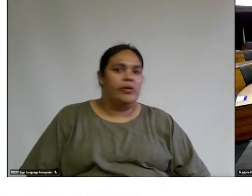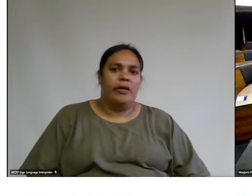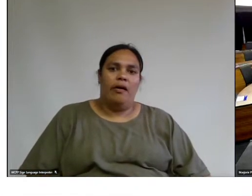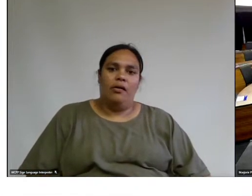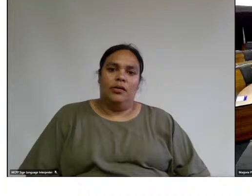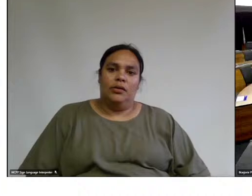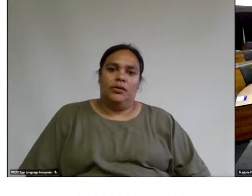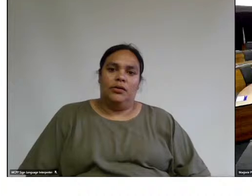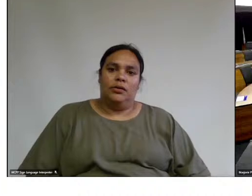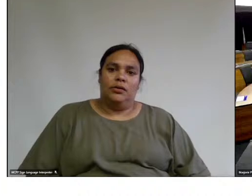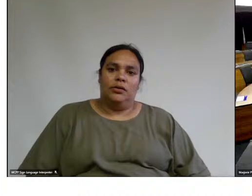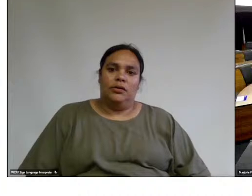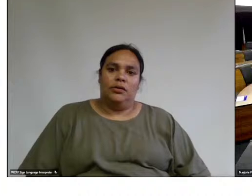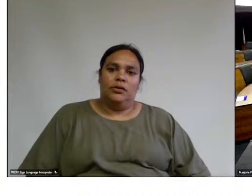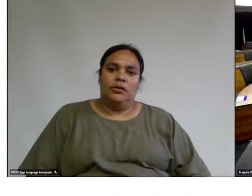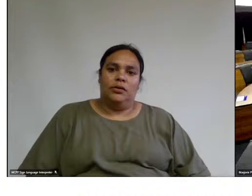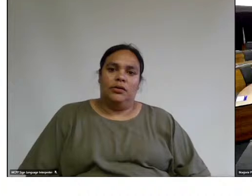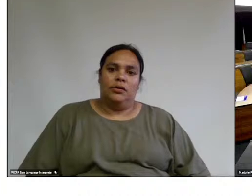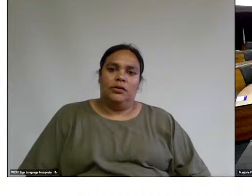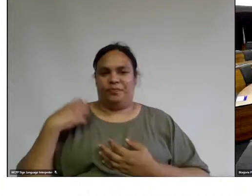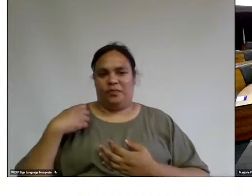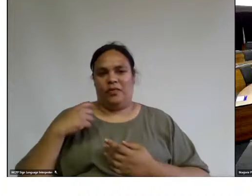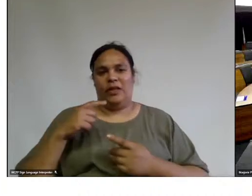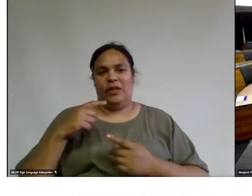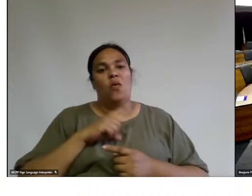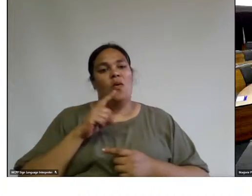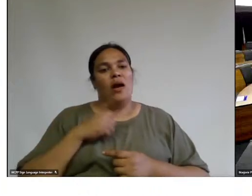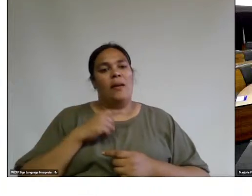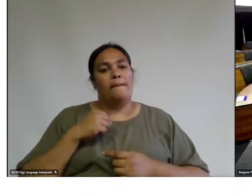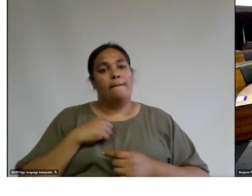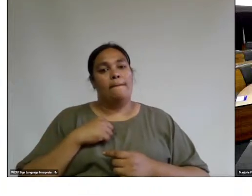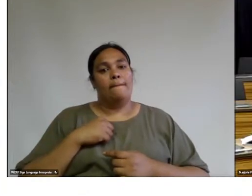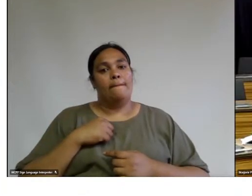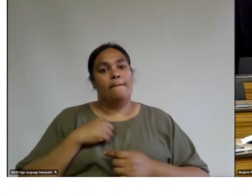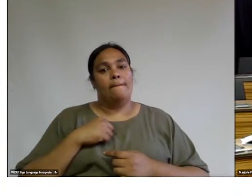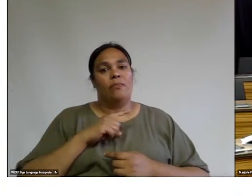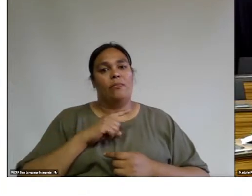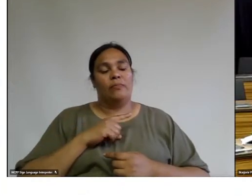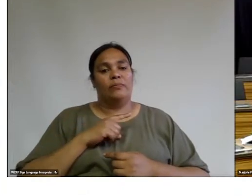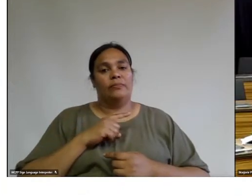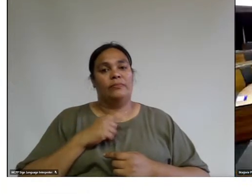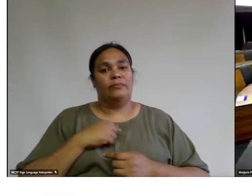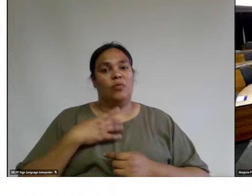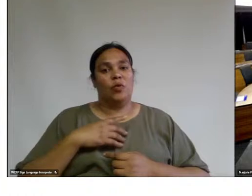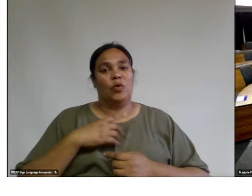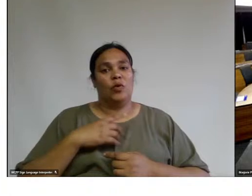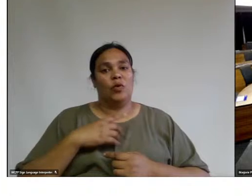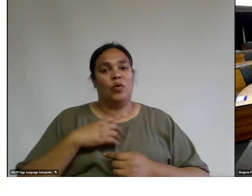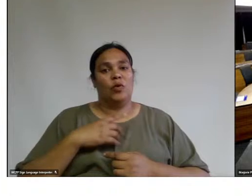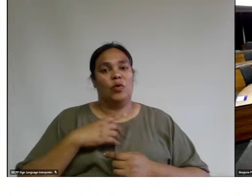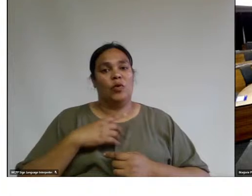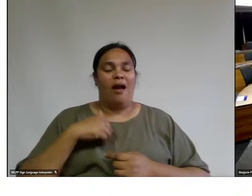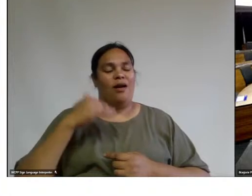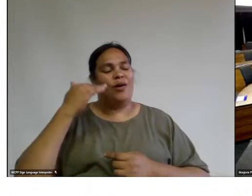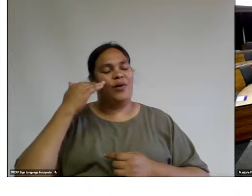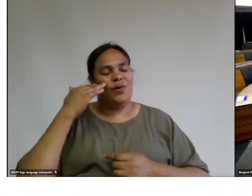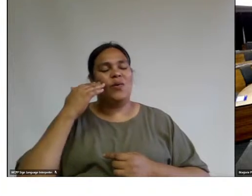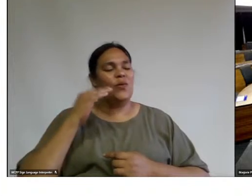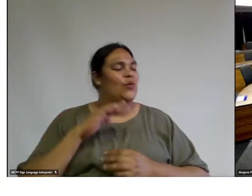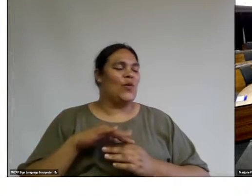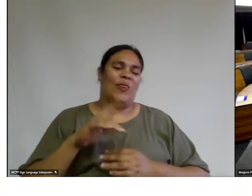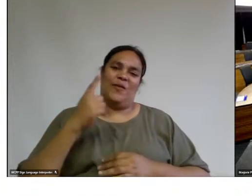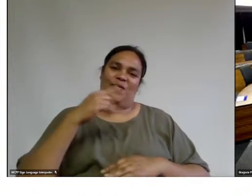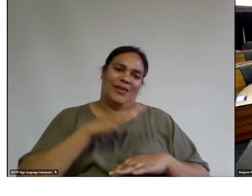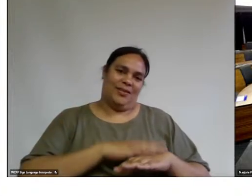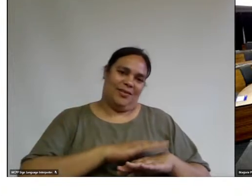No, thank you very much, Minister, because the reason I wanted some comment on you from that time, because I know it's not the first time we